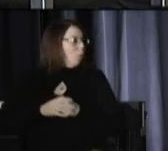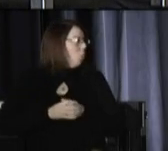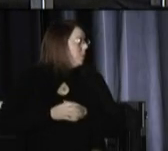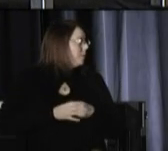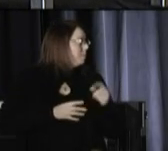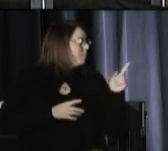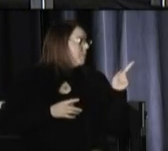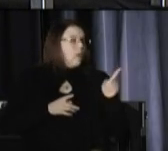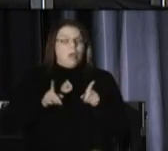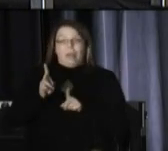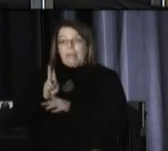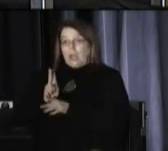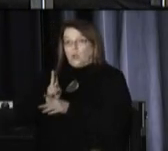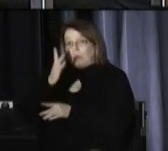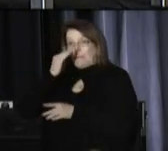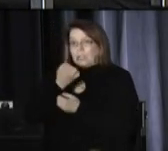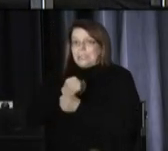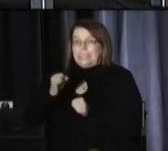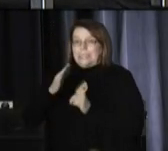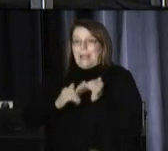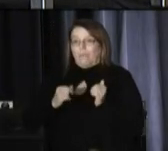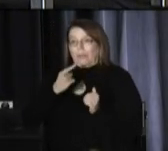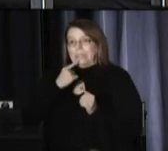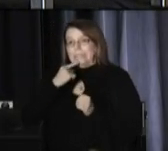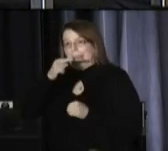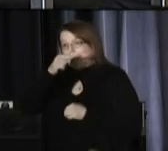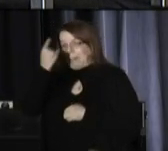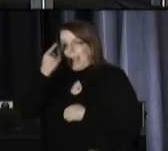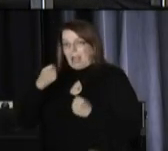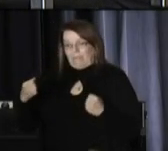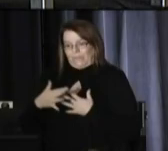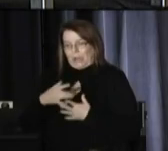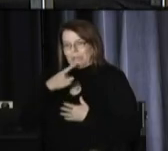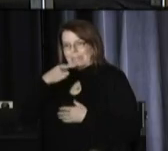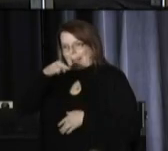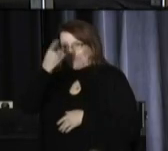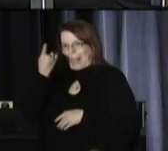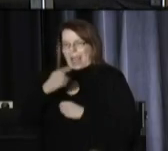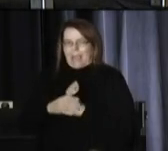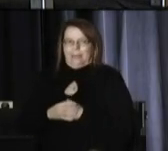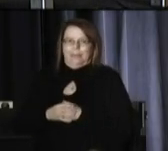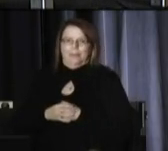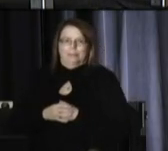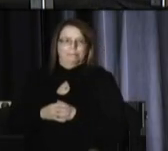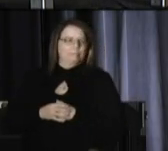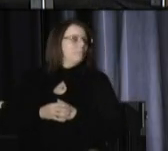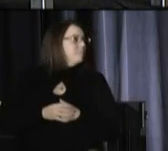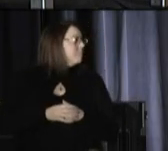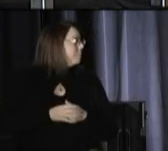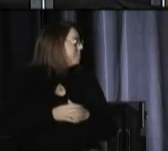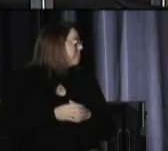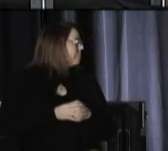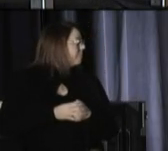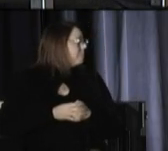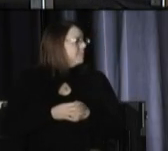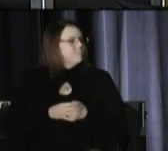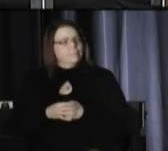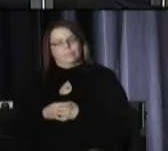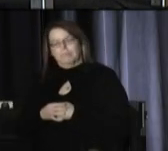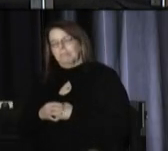because it's safer than saying black. It's like a fear of saying black. A fear of saying black. And so sometimes it's just like, no, put the teeth back. Right.